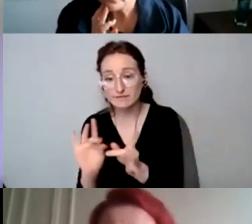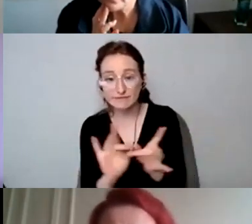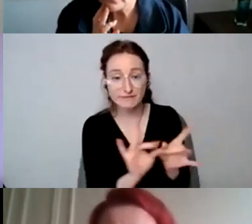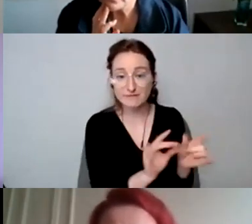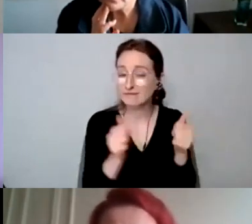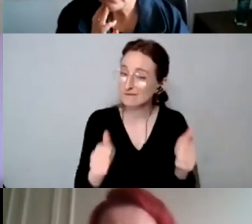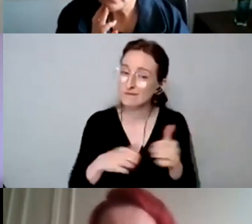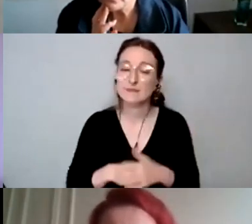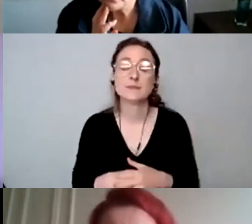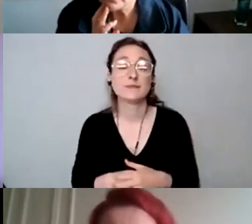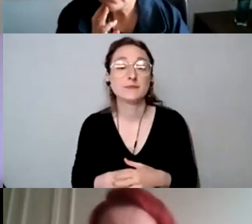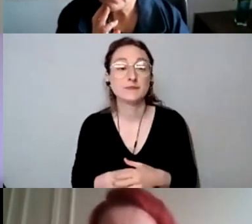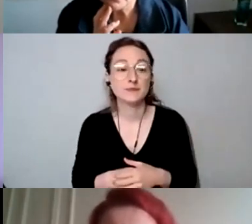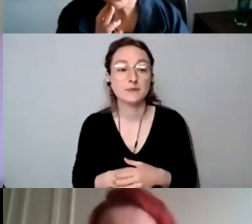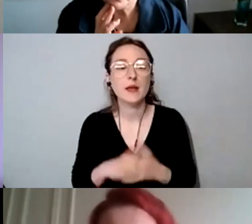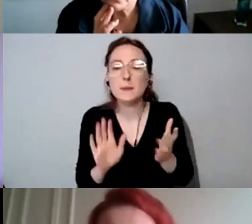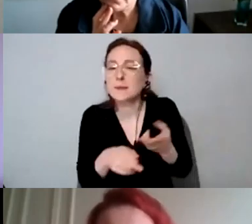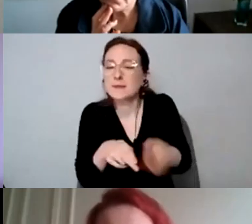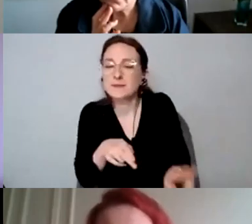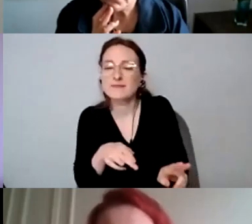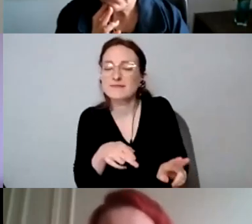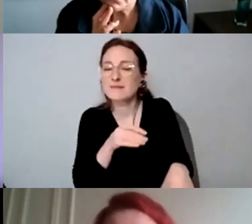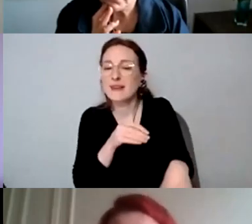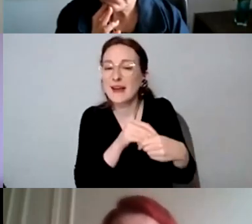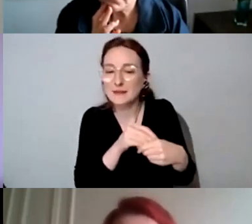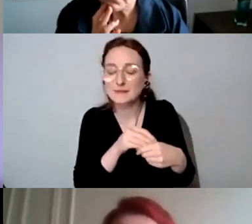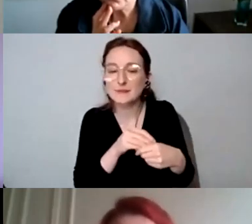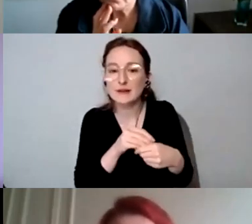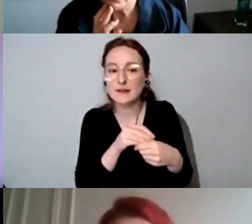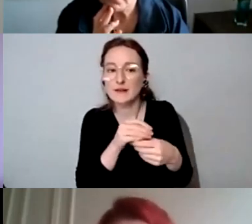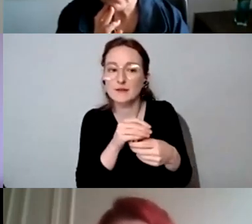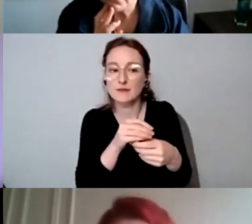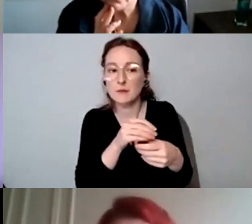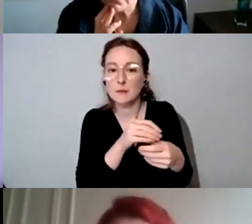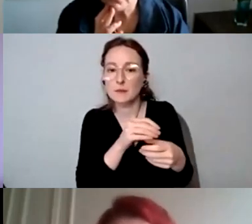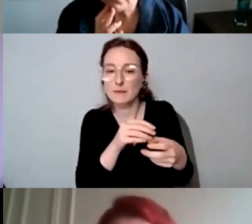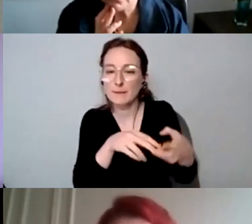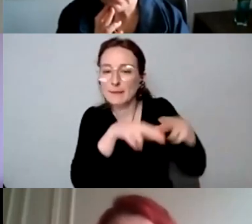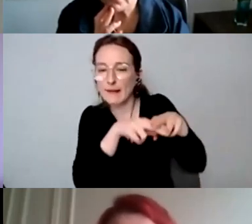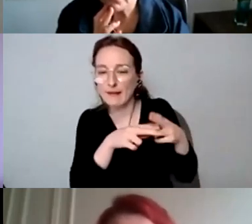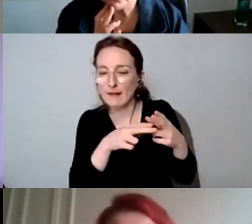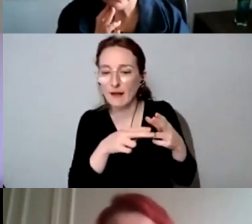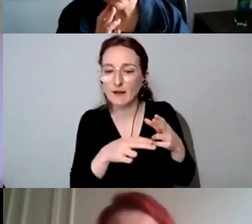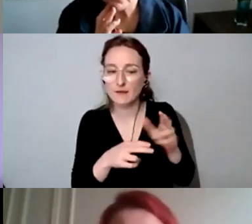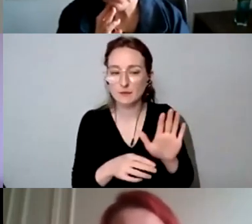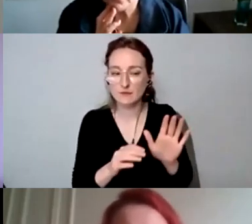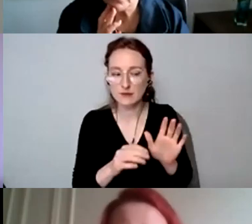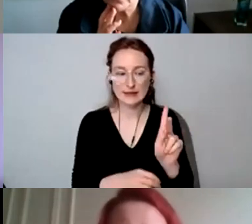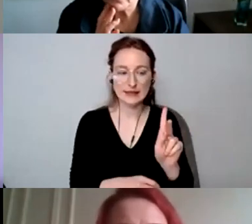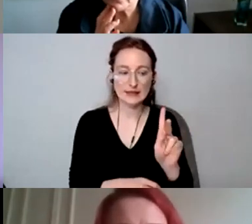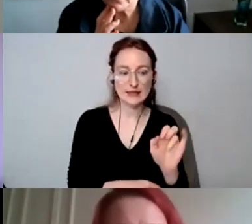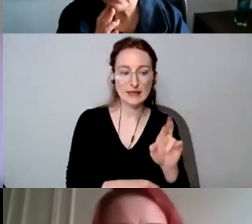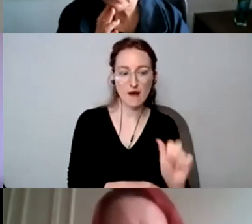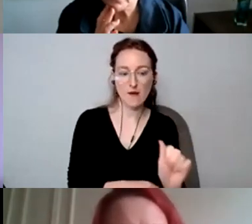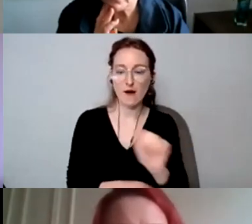wanted to briefly comment and kind of build on what Kira and Sasha were saying. This absolutely,